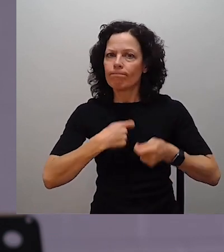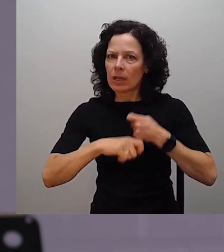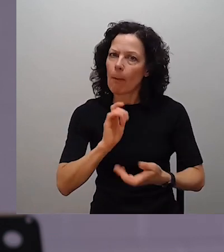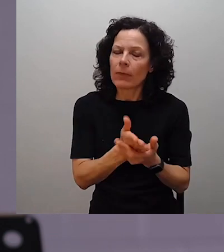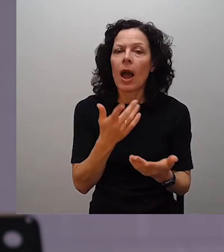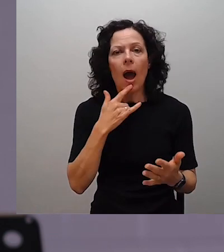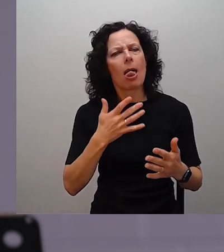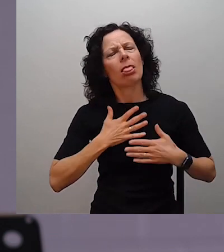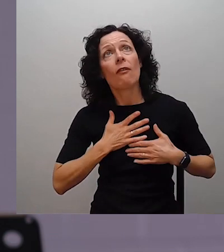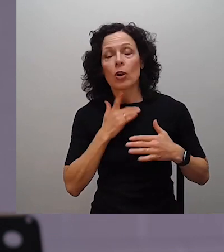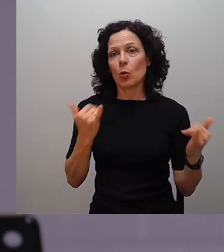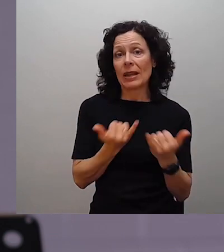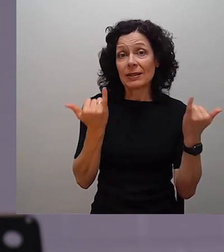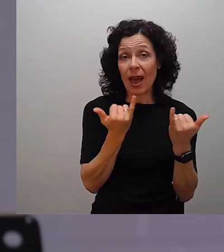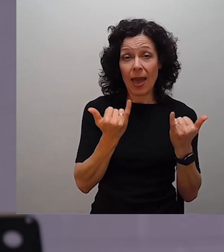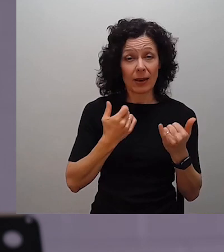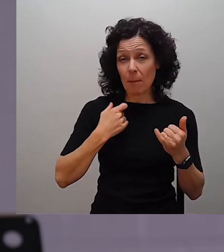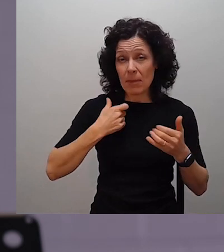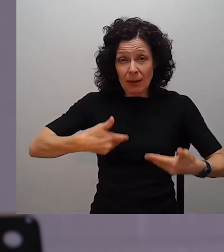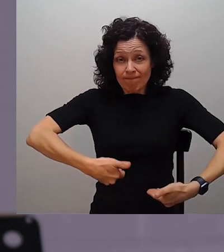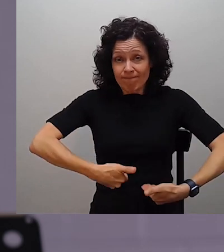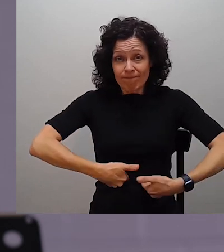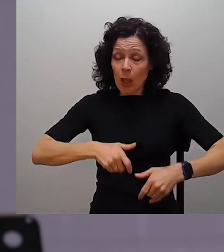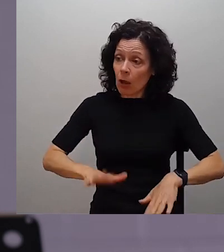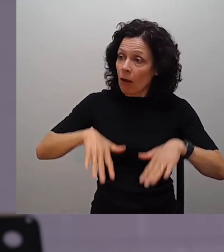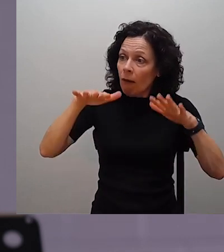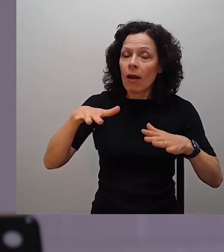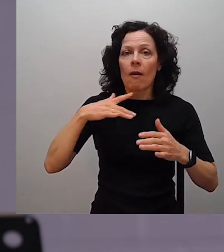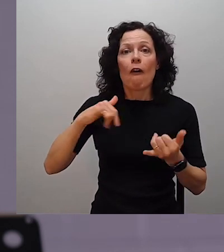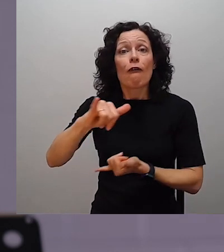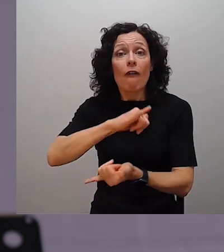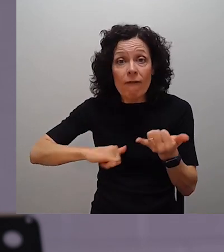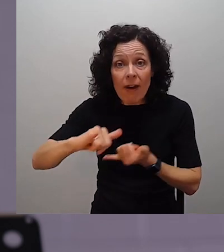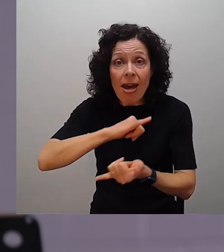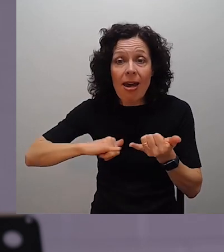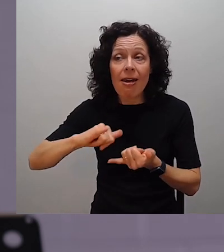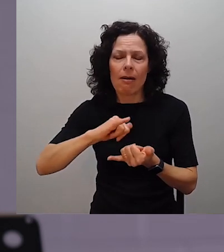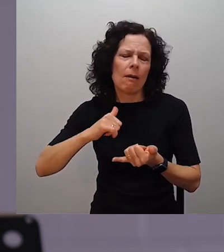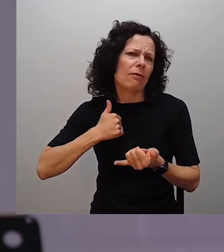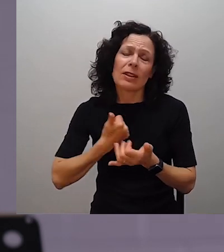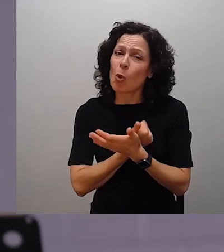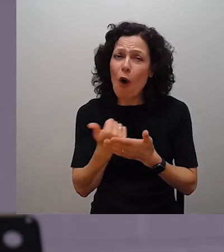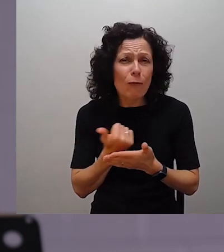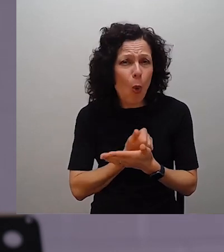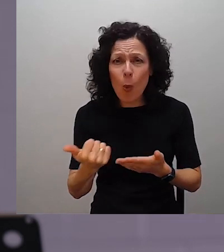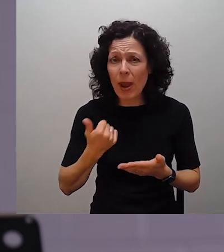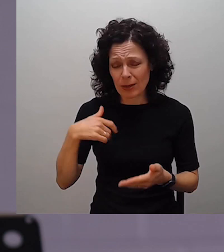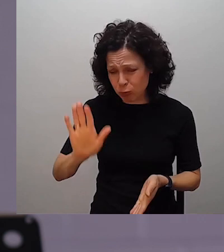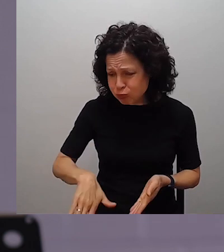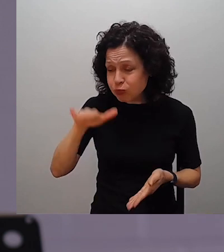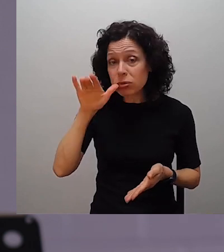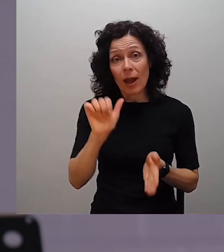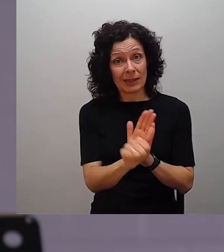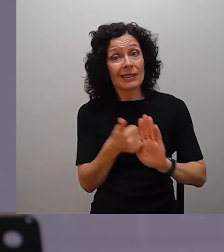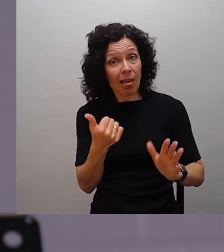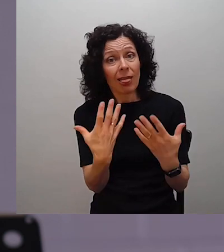love entertaining, and it's in my blood, because beyond the fun fair, that's just what I've always done, and I've been